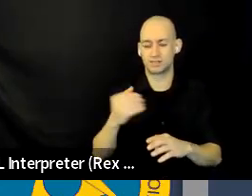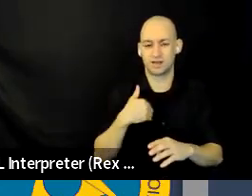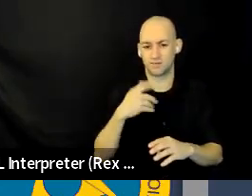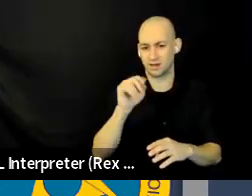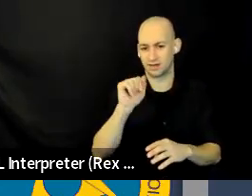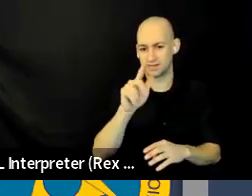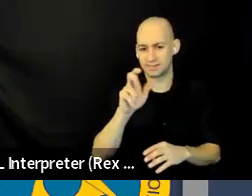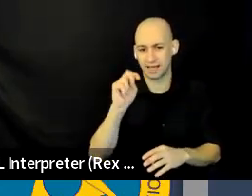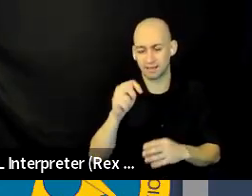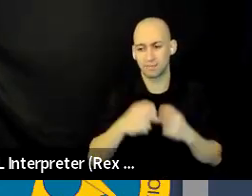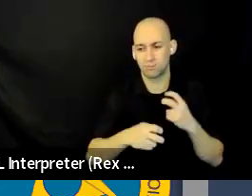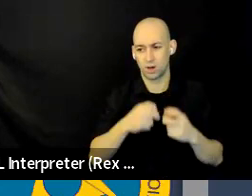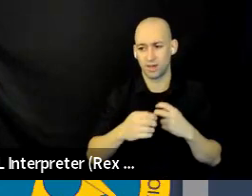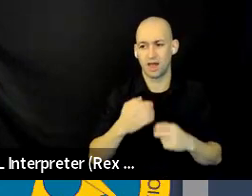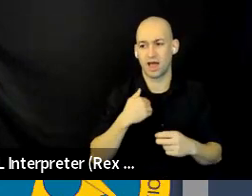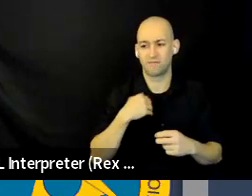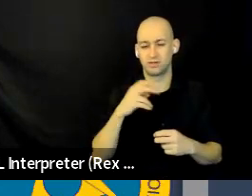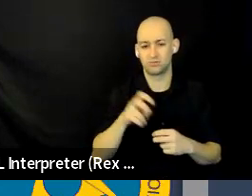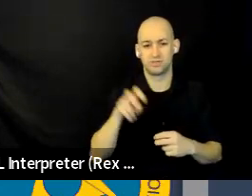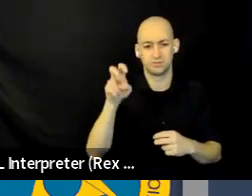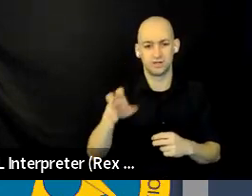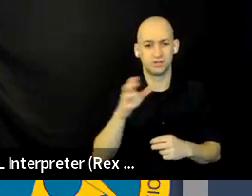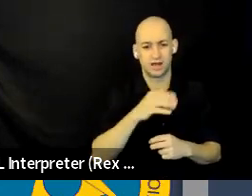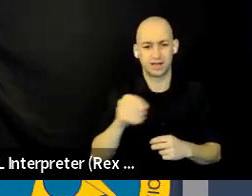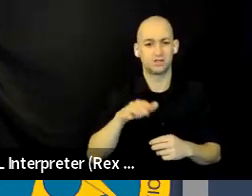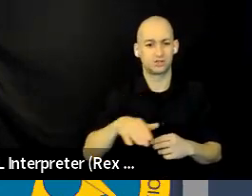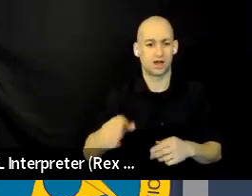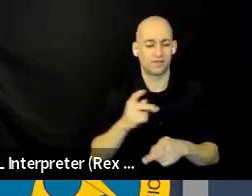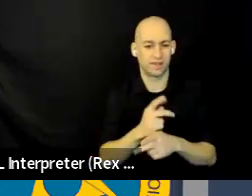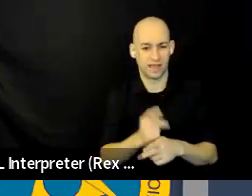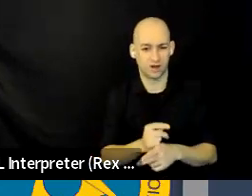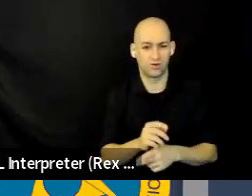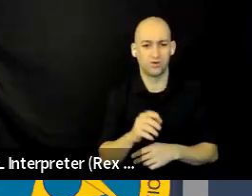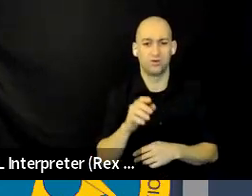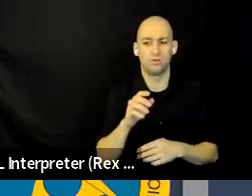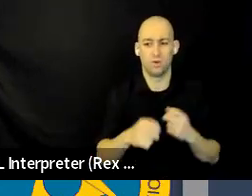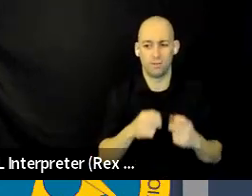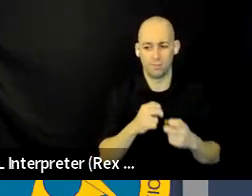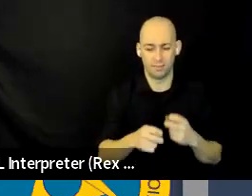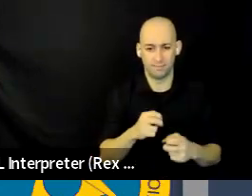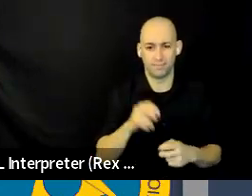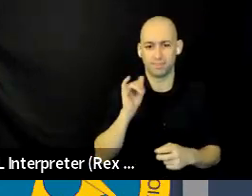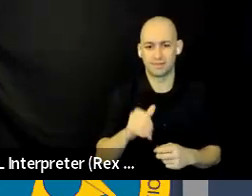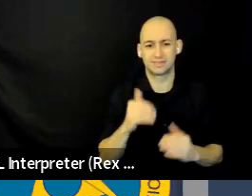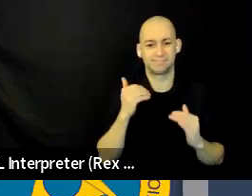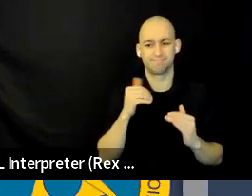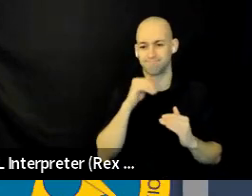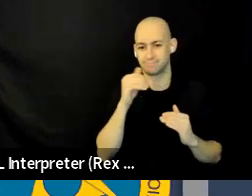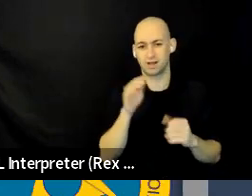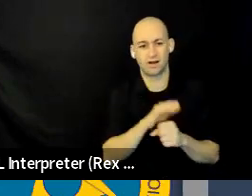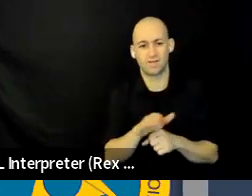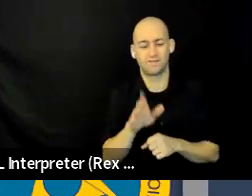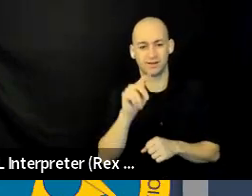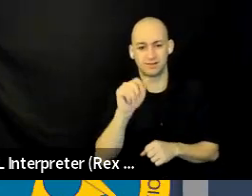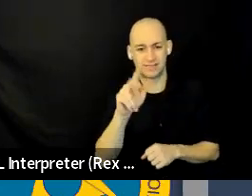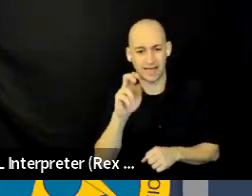have a transportation and childcare problem. And it's really the lack of ability to connect the talent and make sure we